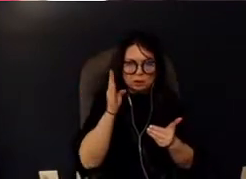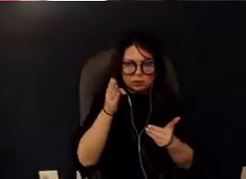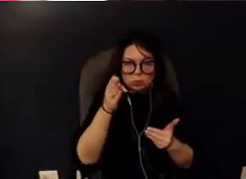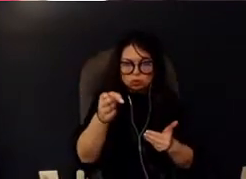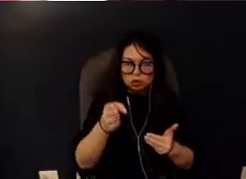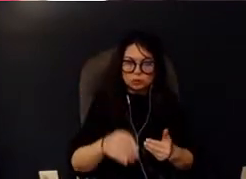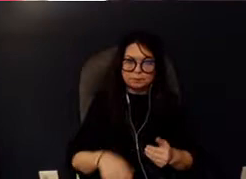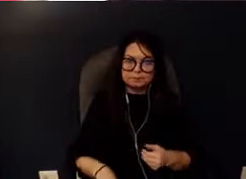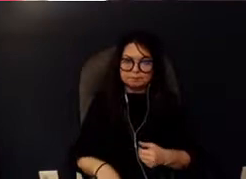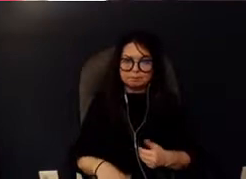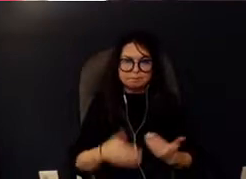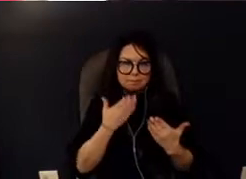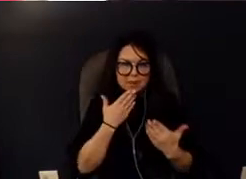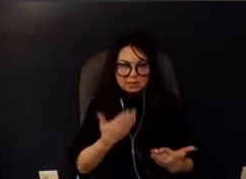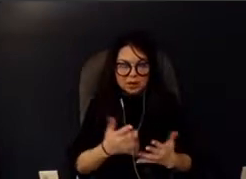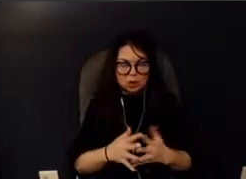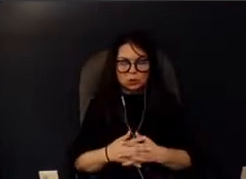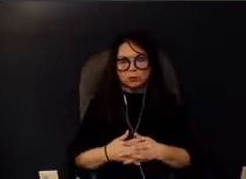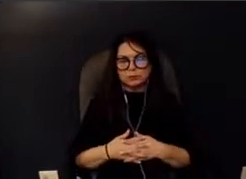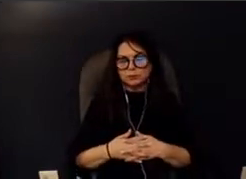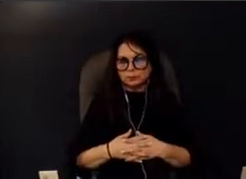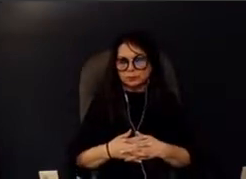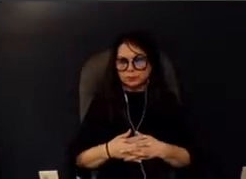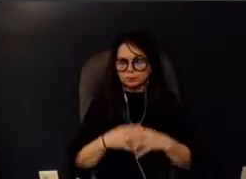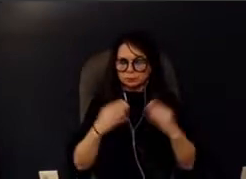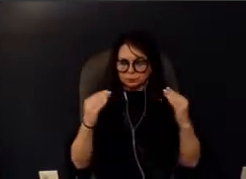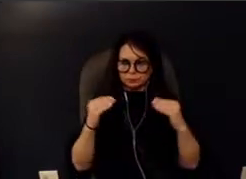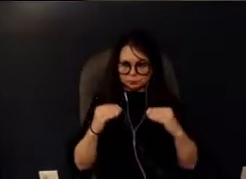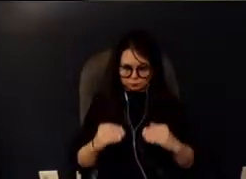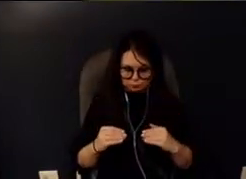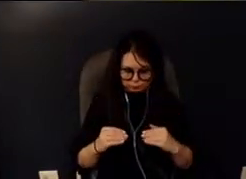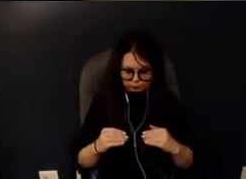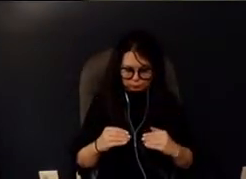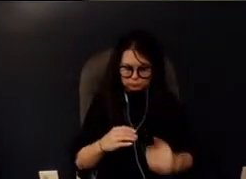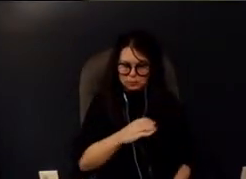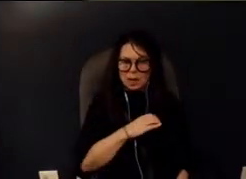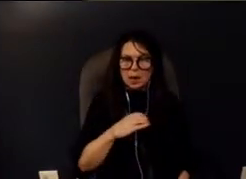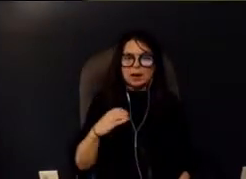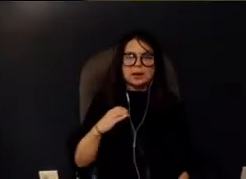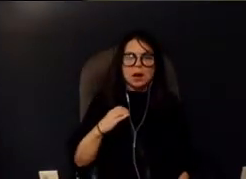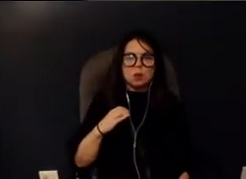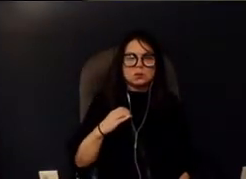Thank you. Let's see, Councilmember Gordon.